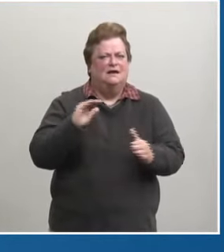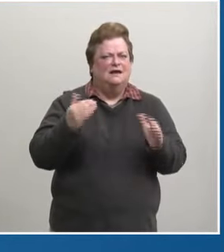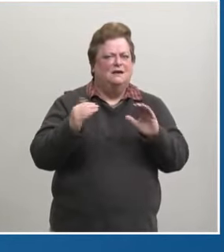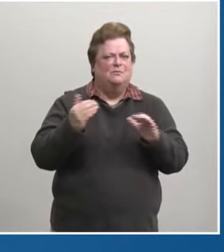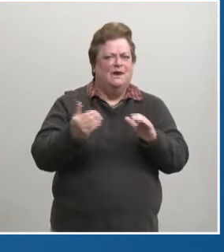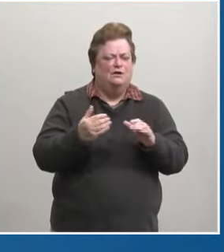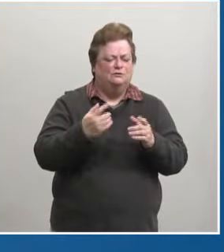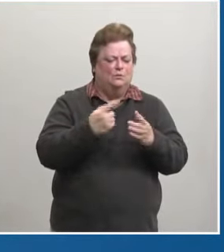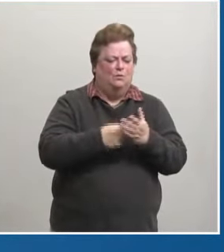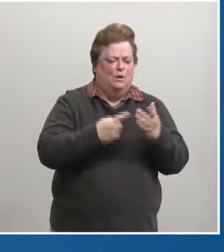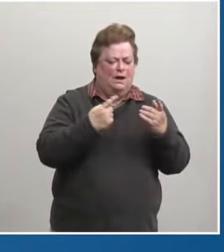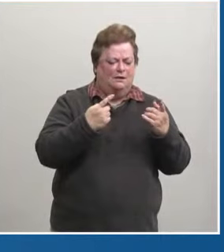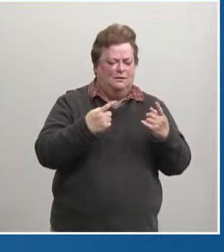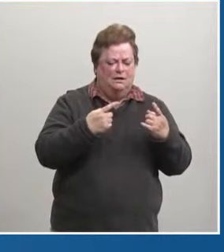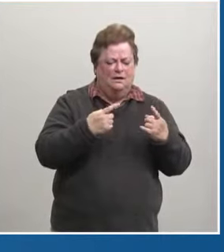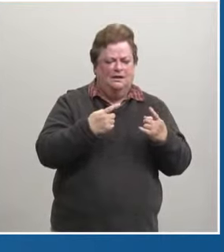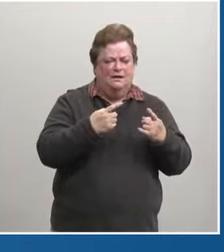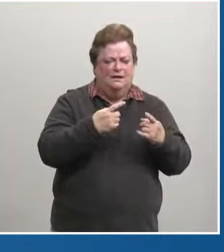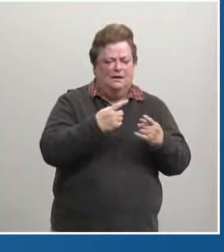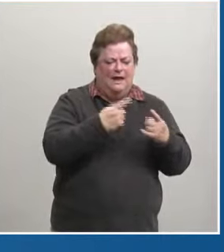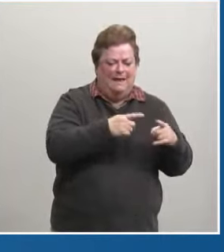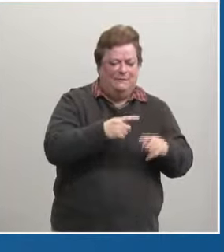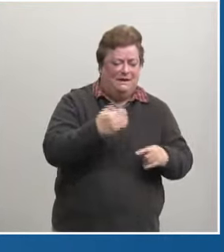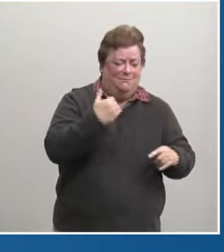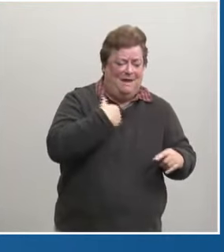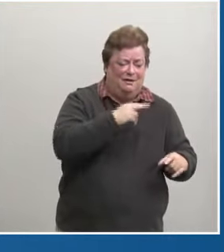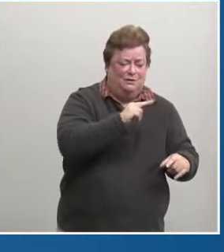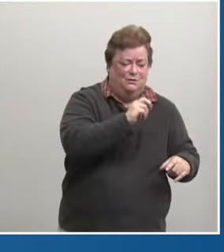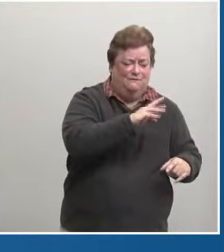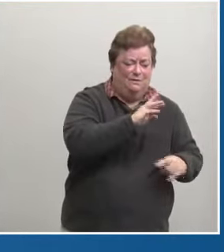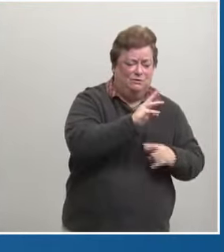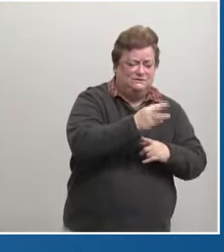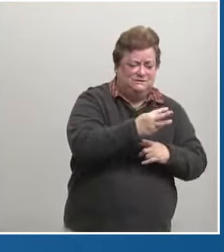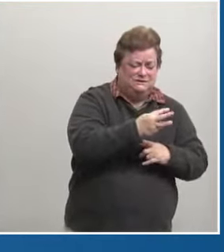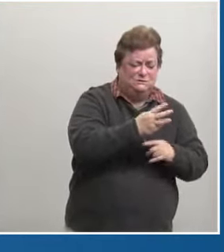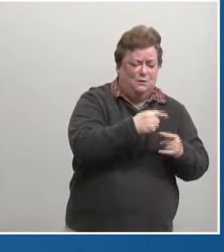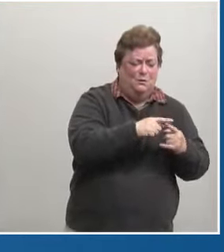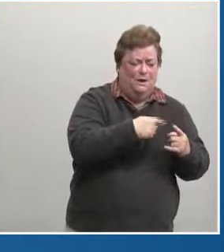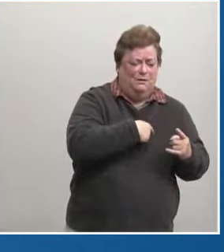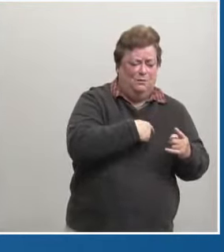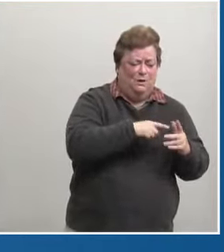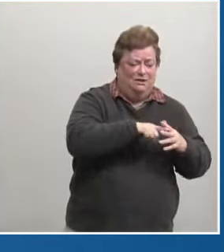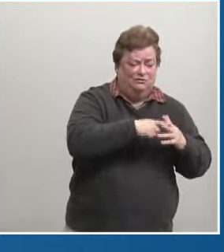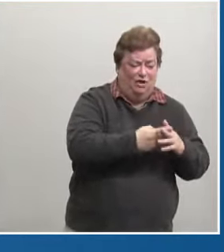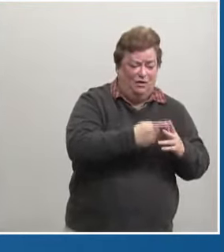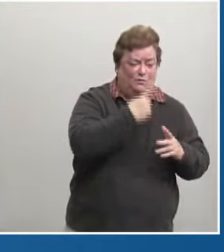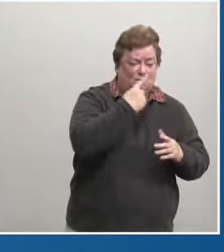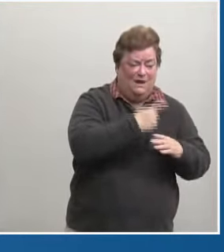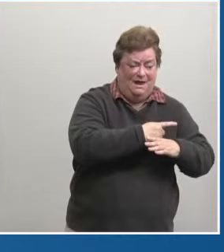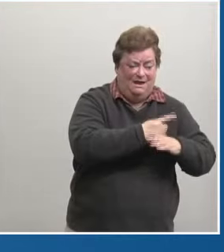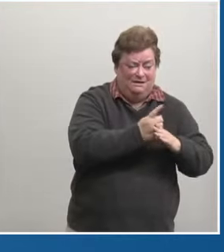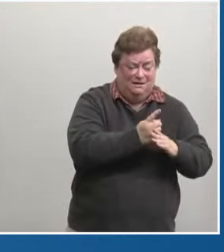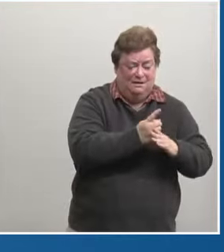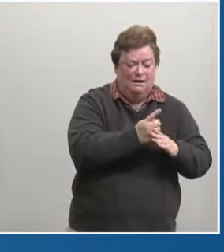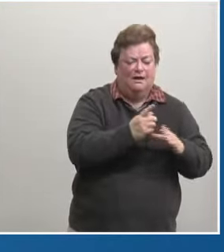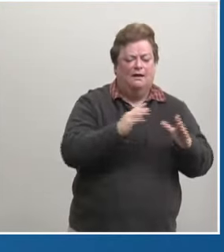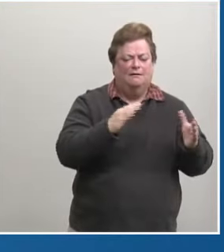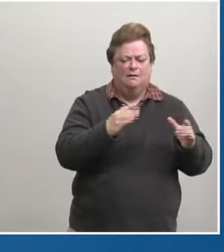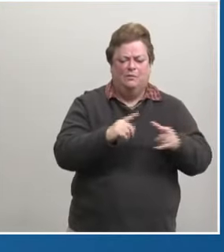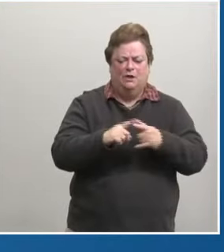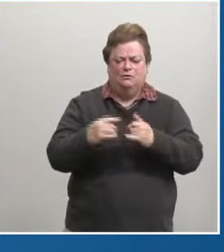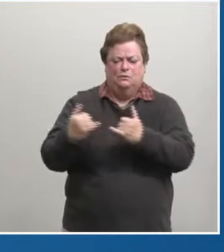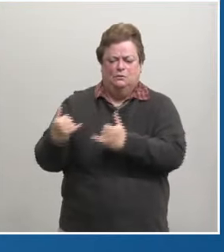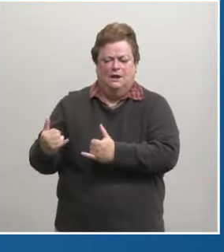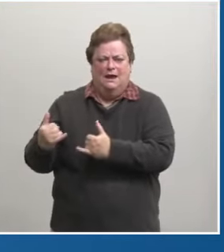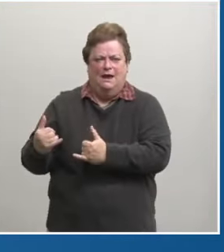shows where key indicators were on November 6th when we moved into red on the dial and where they are now.